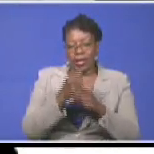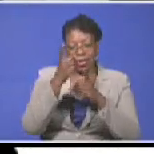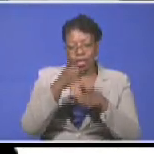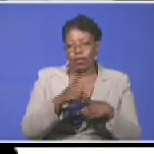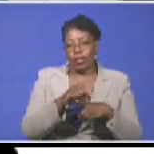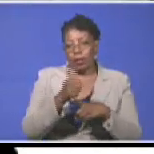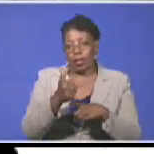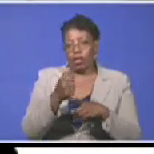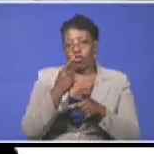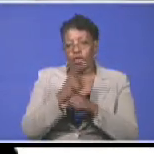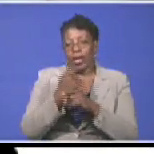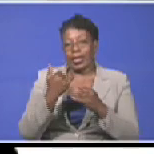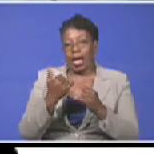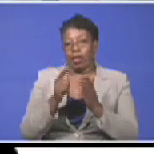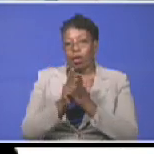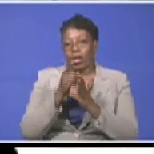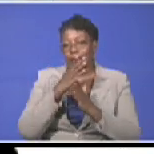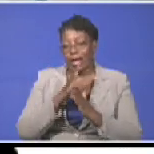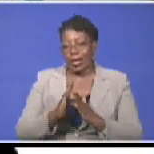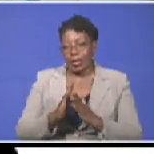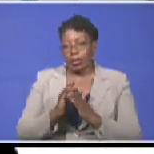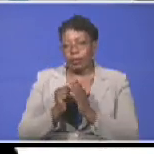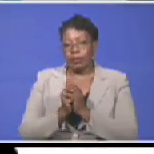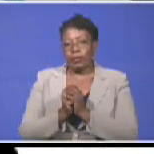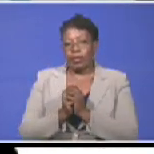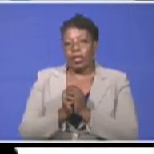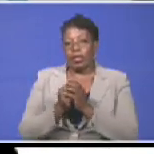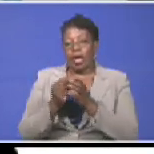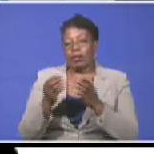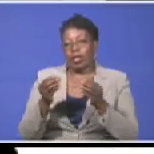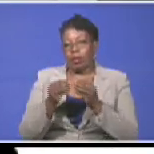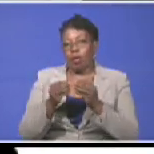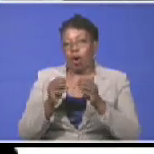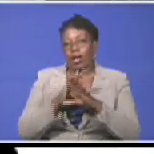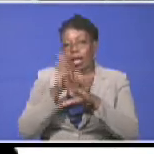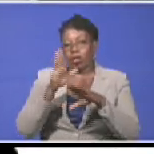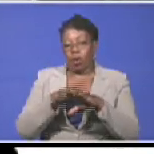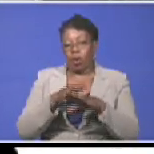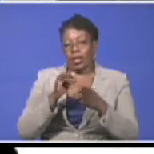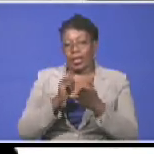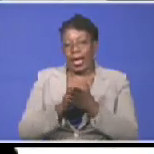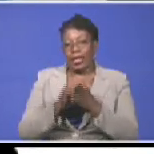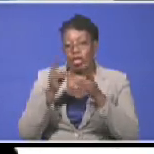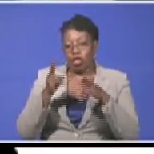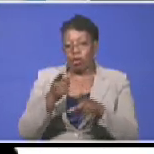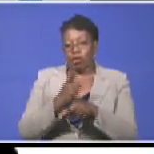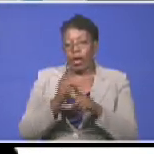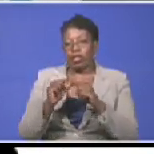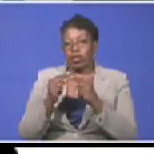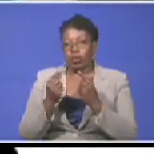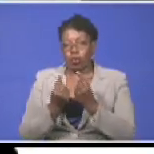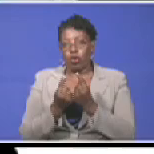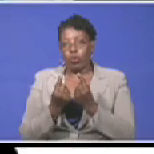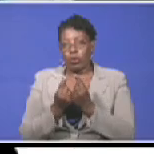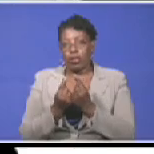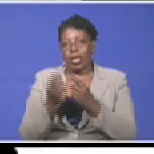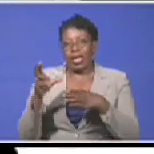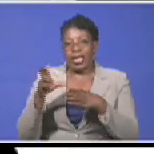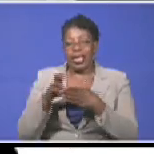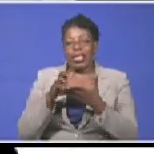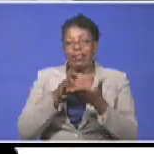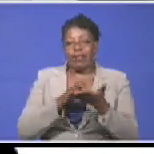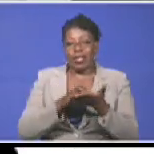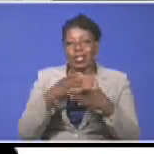is silent, and it seeks merely to give greater clarity. I'm sure that human rights groups or vested